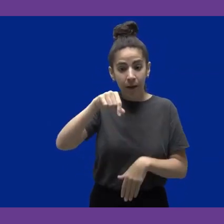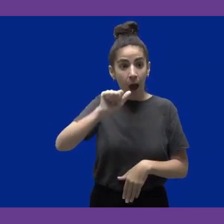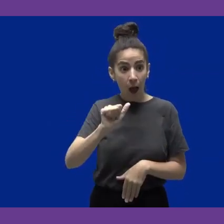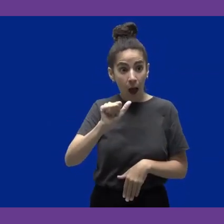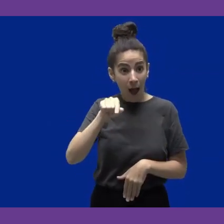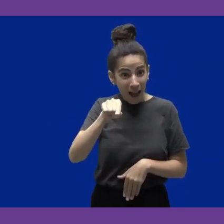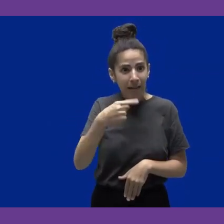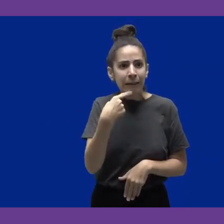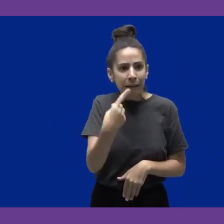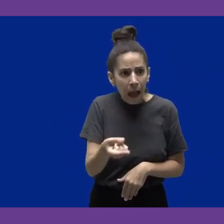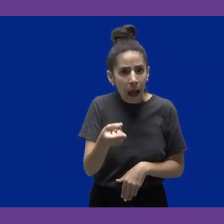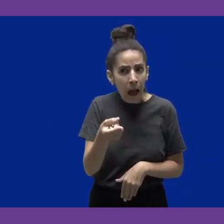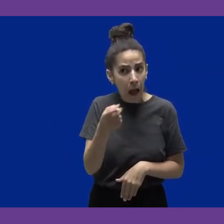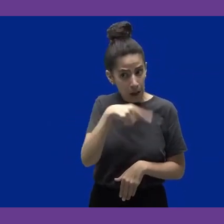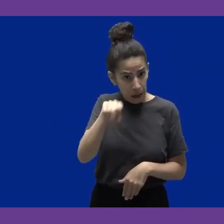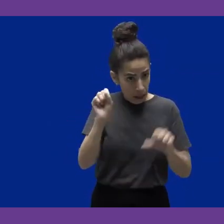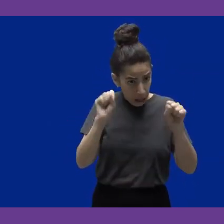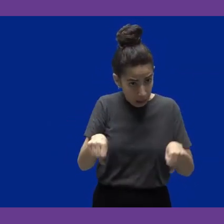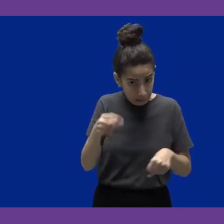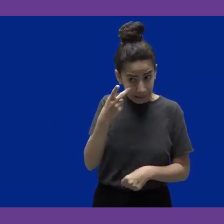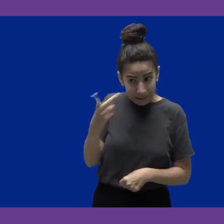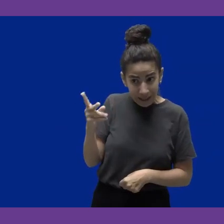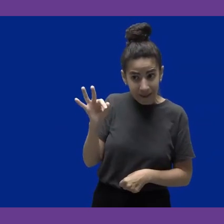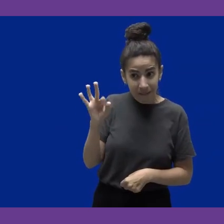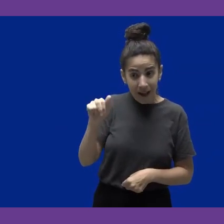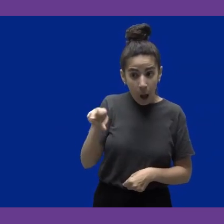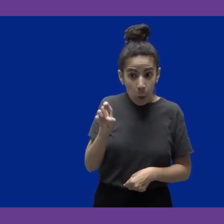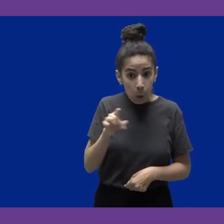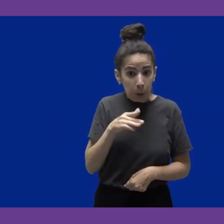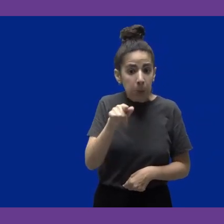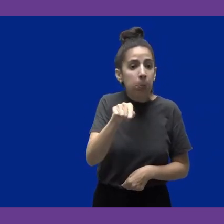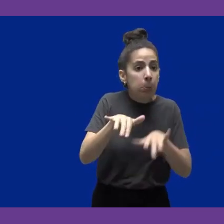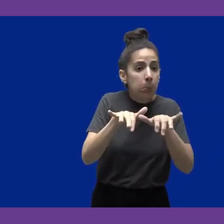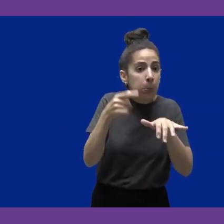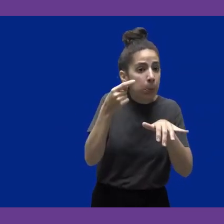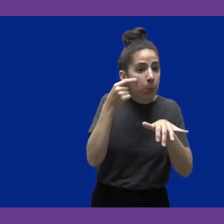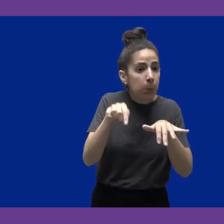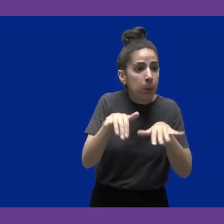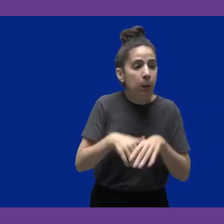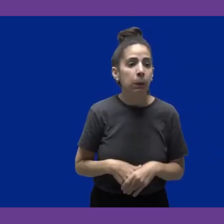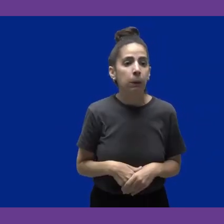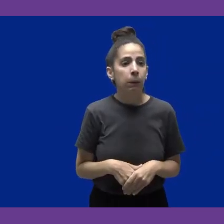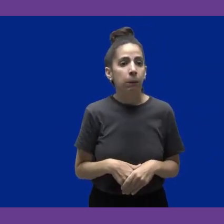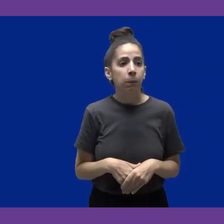and Fernando, please go on. Okay, so I will go on.